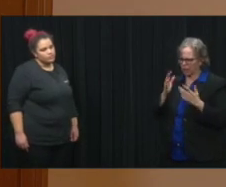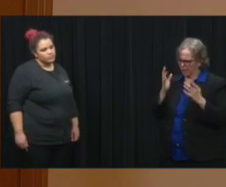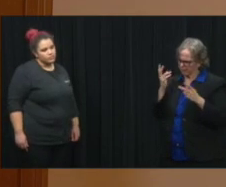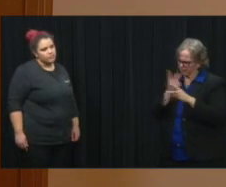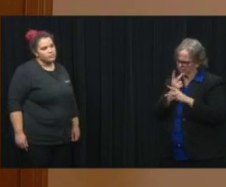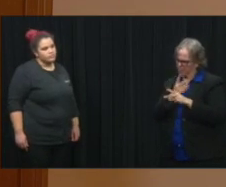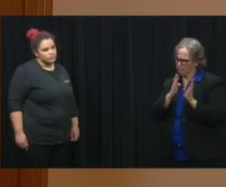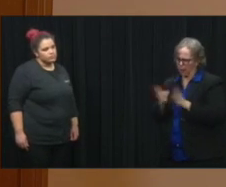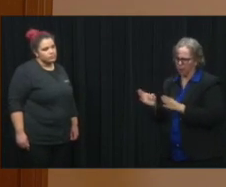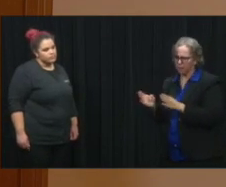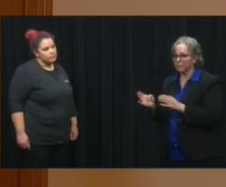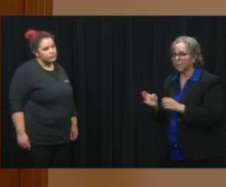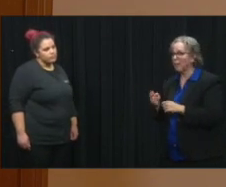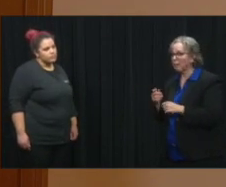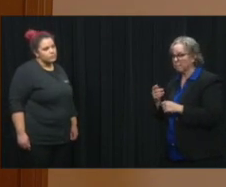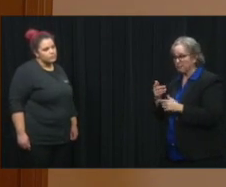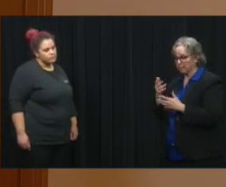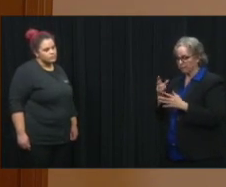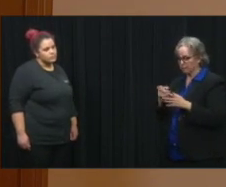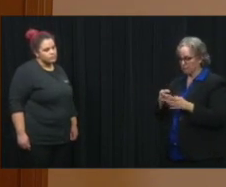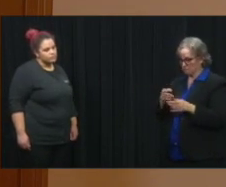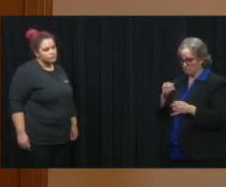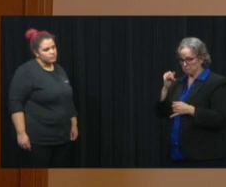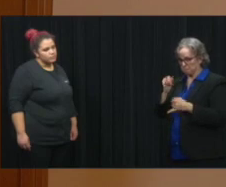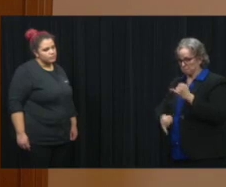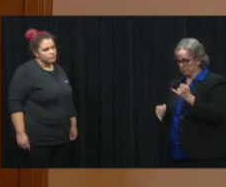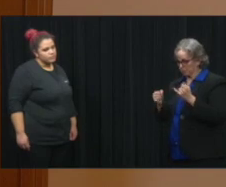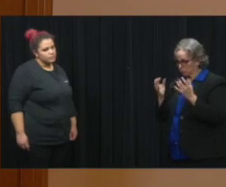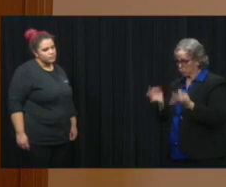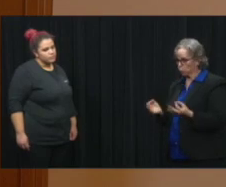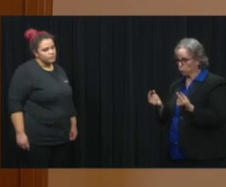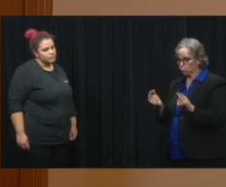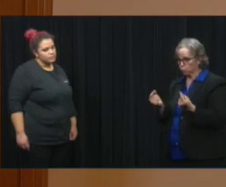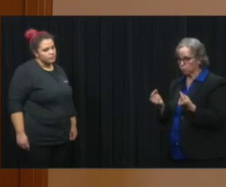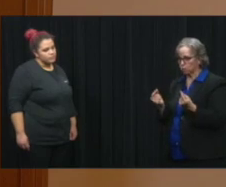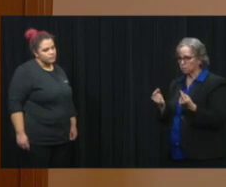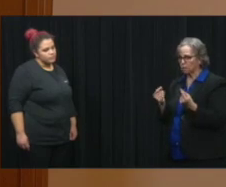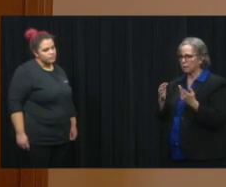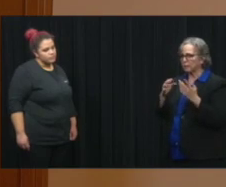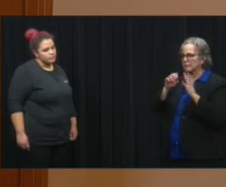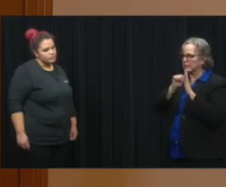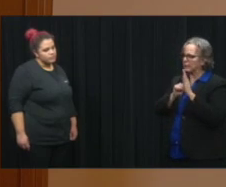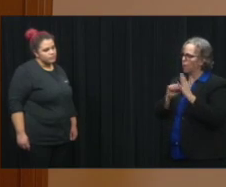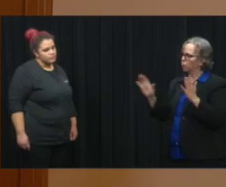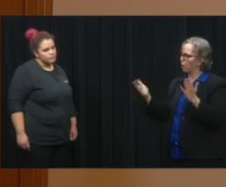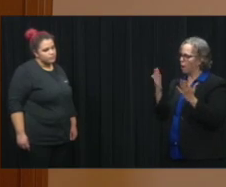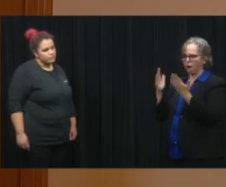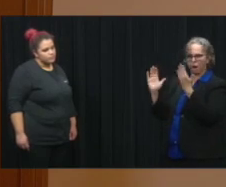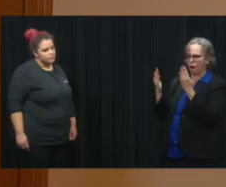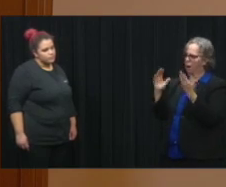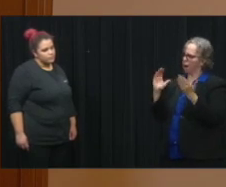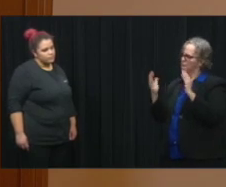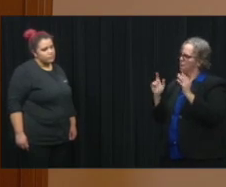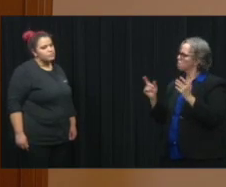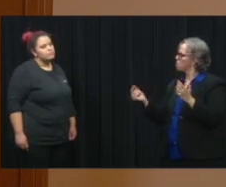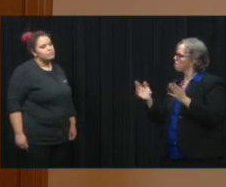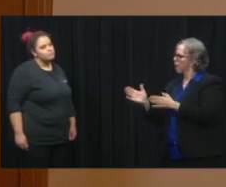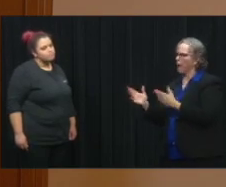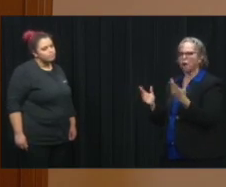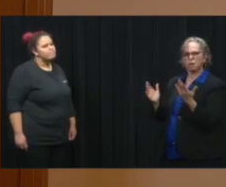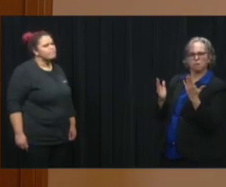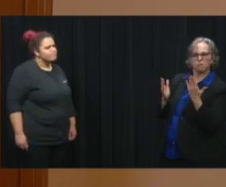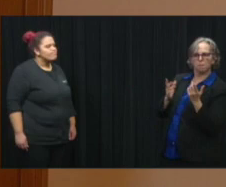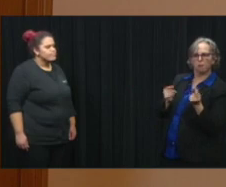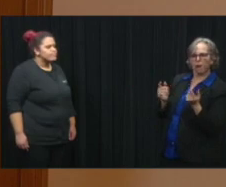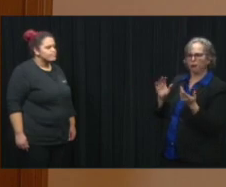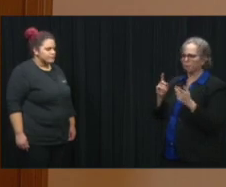have finalized that alongside our state. But they look at all types of options. We know that we'd rather have people in